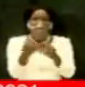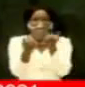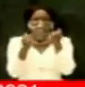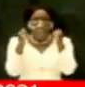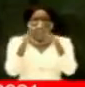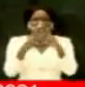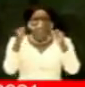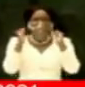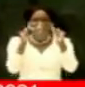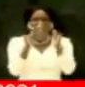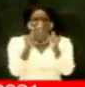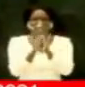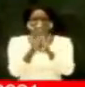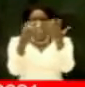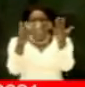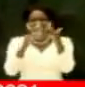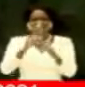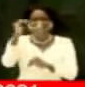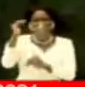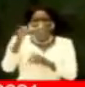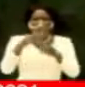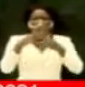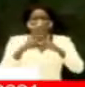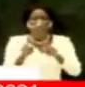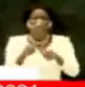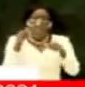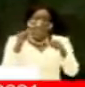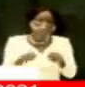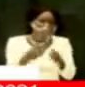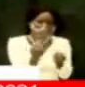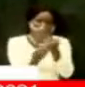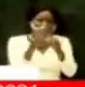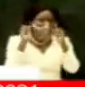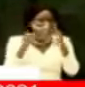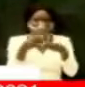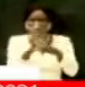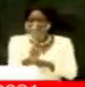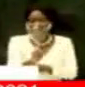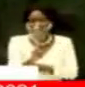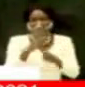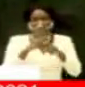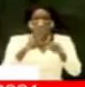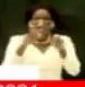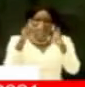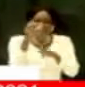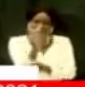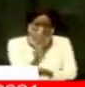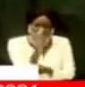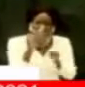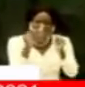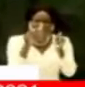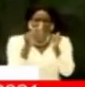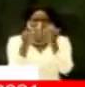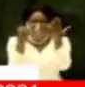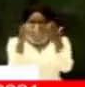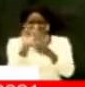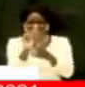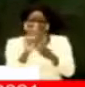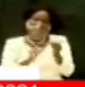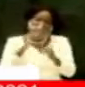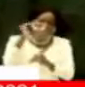elderly, those who are above 60, also those who have some other conditions like diabetes, HIV, AIDS,